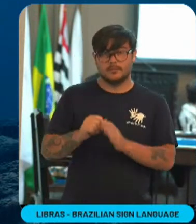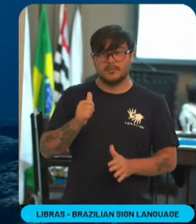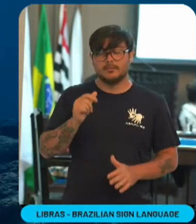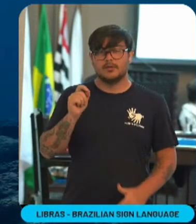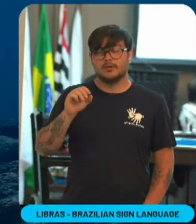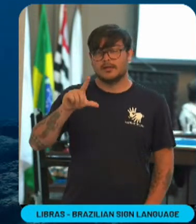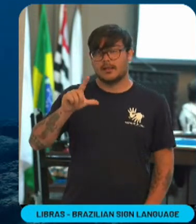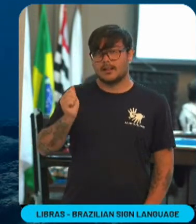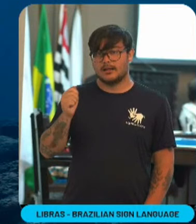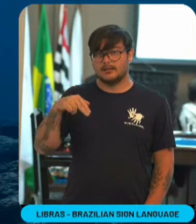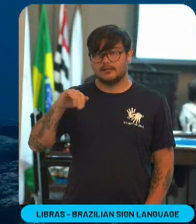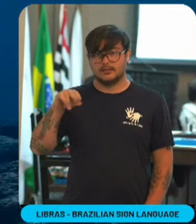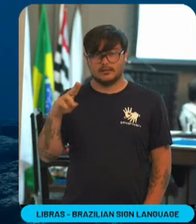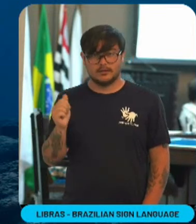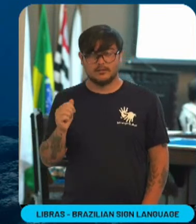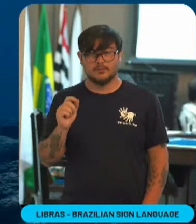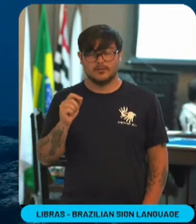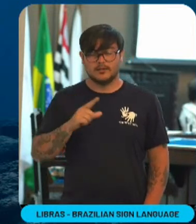La Nina